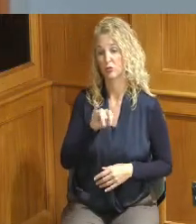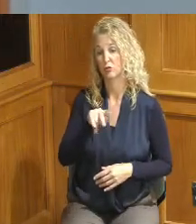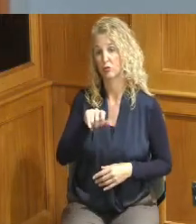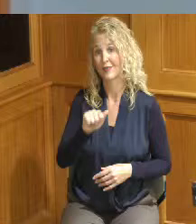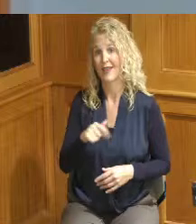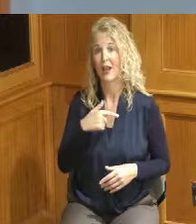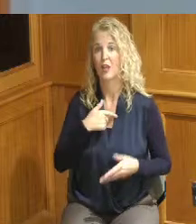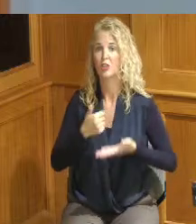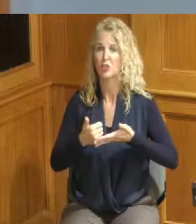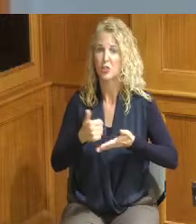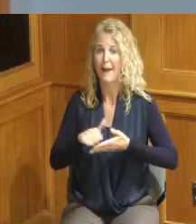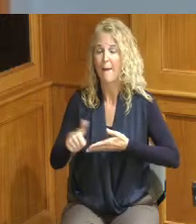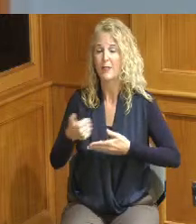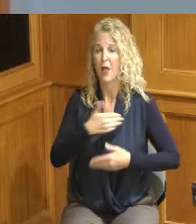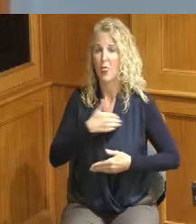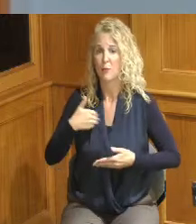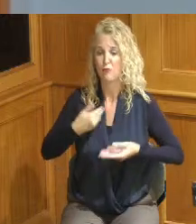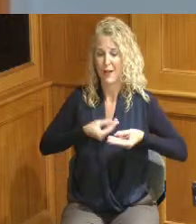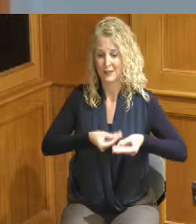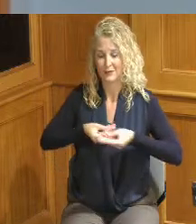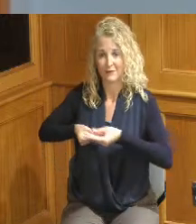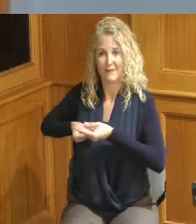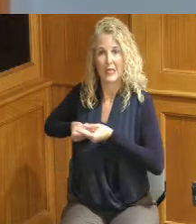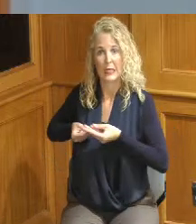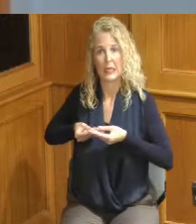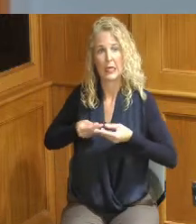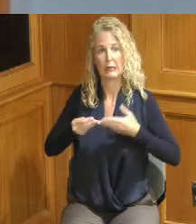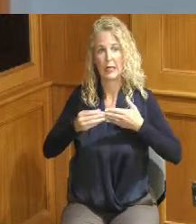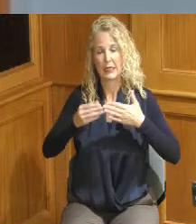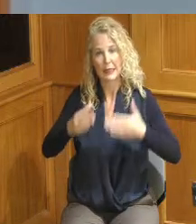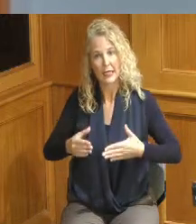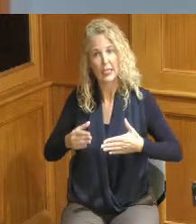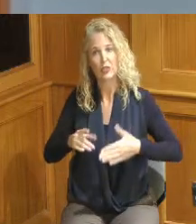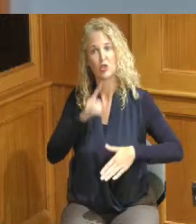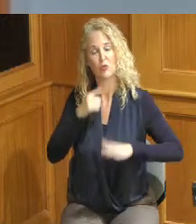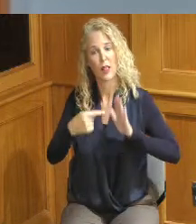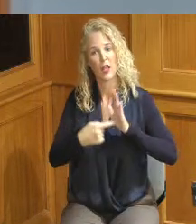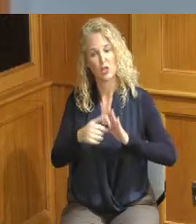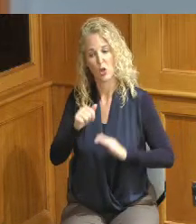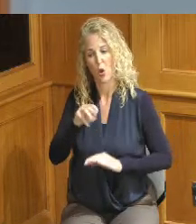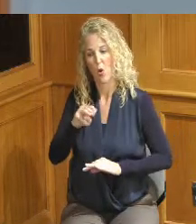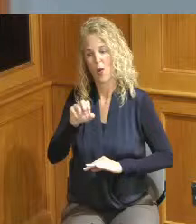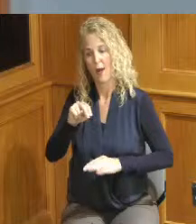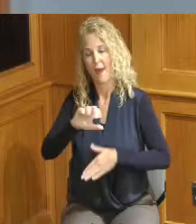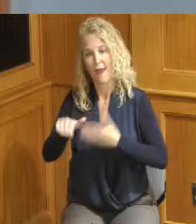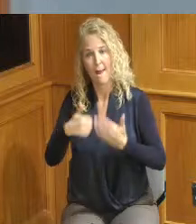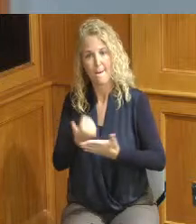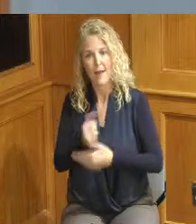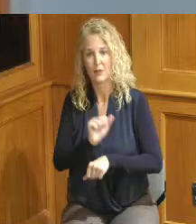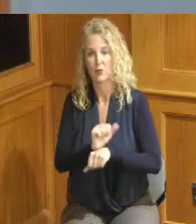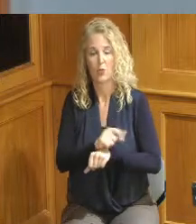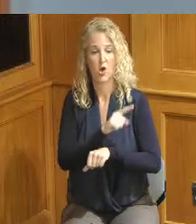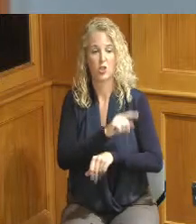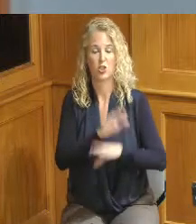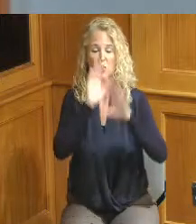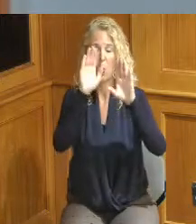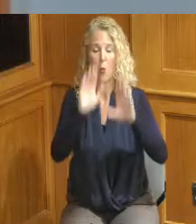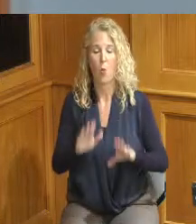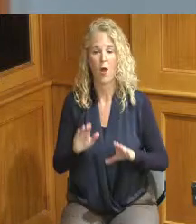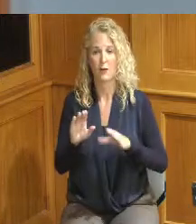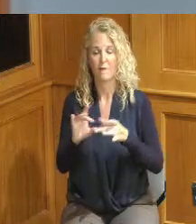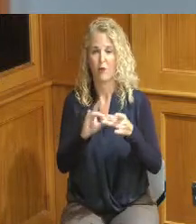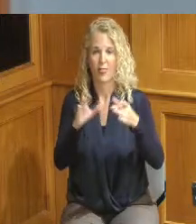other breastfeeding champions ambassadors to carry out Amen's community work. She is a wonderful